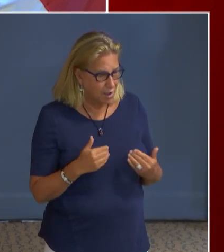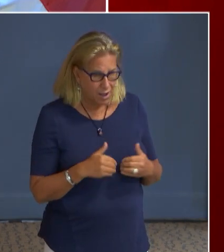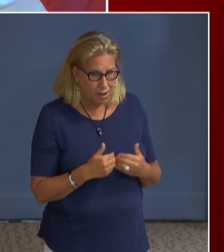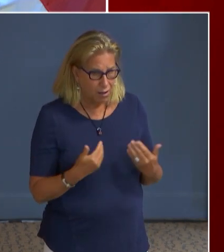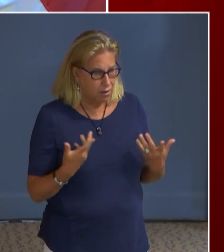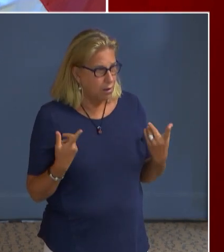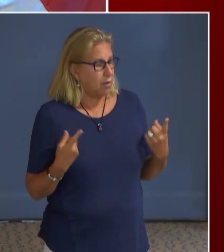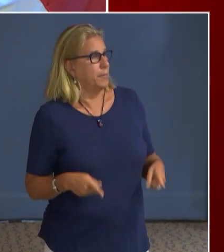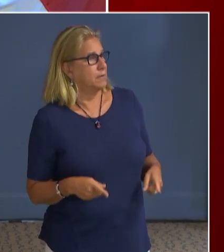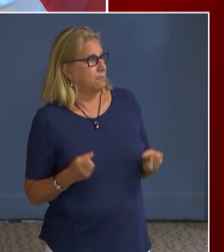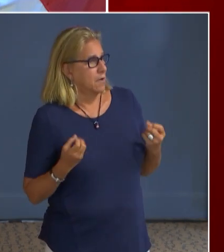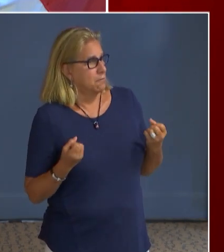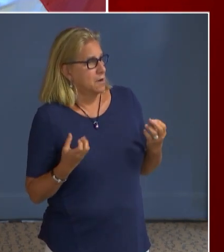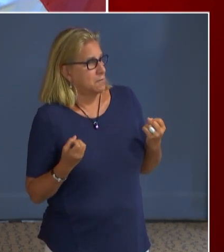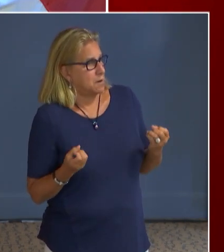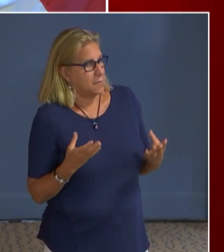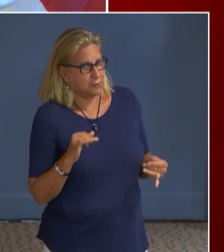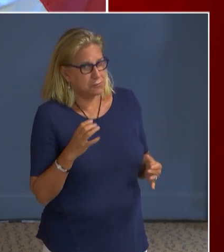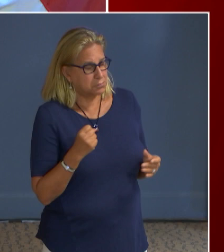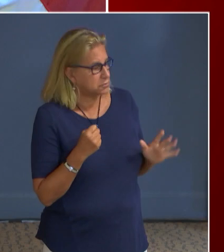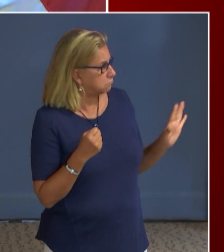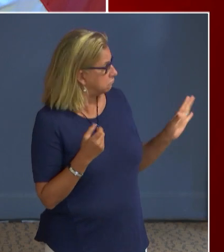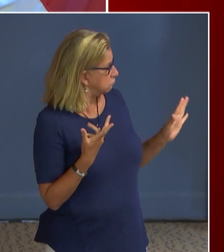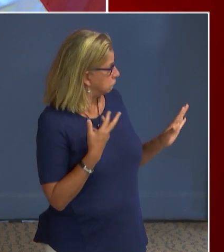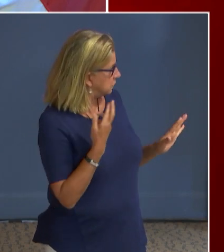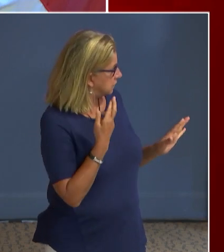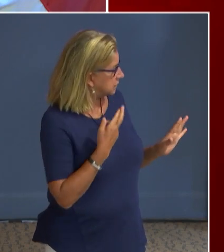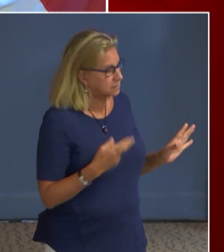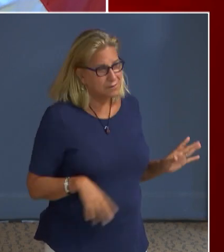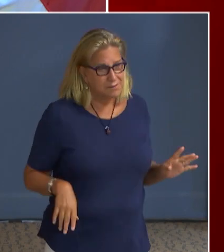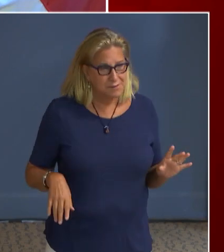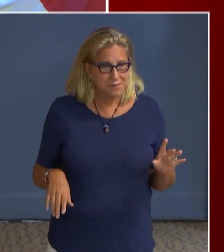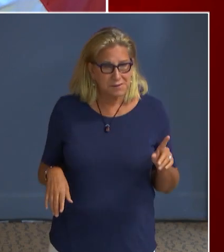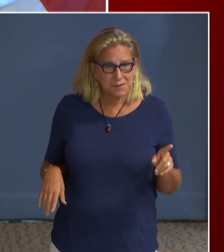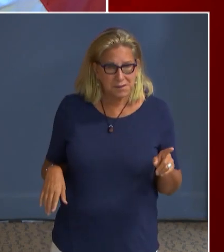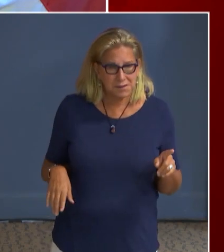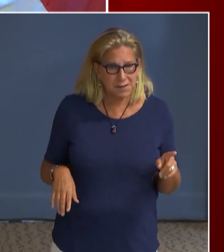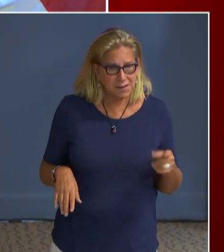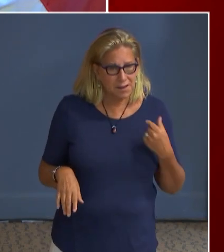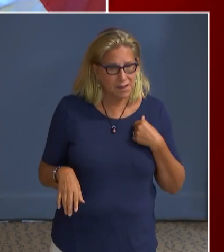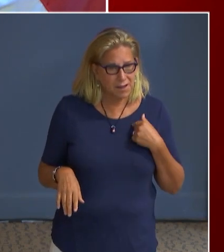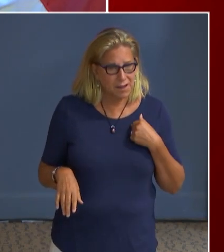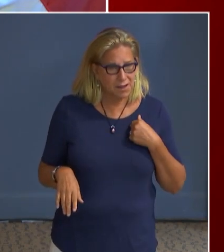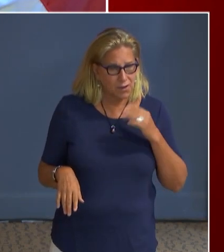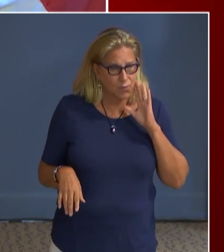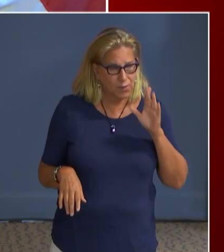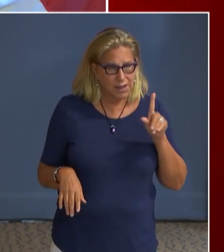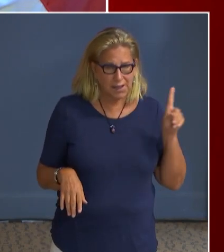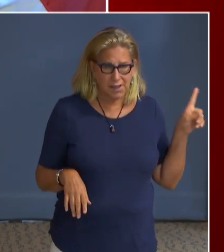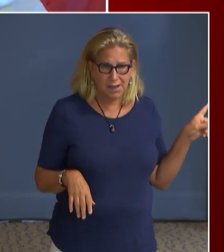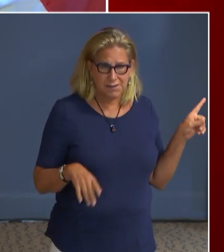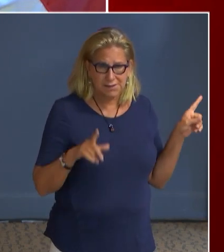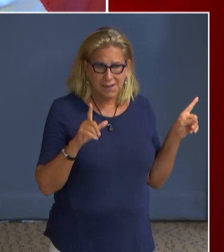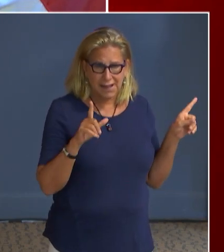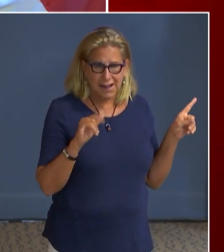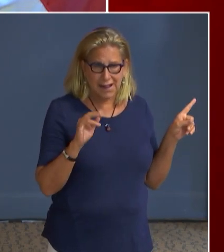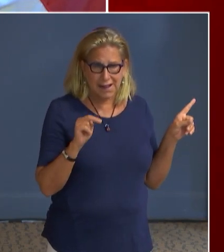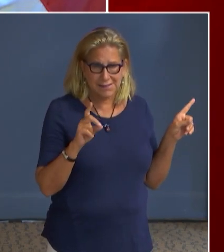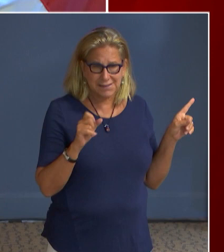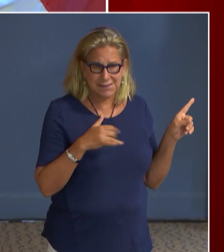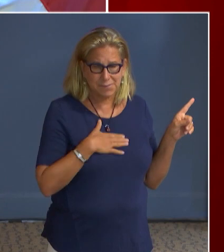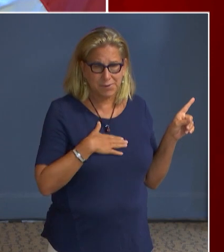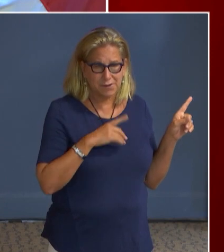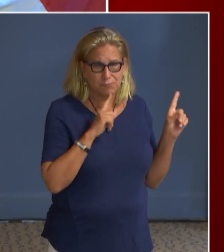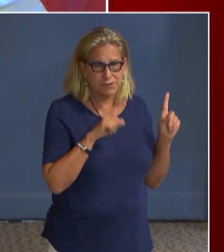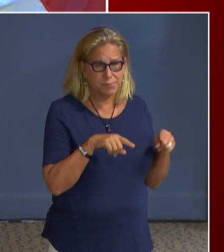just kind of par for the course? I'll ask Lindsay or Kevin to respond to what we typically have at